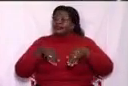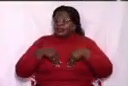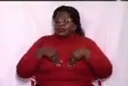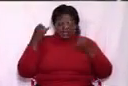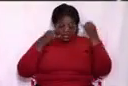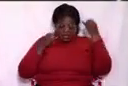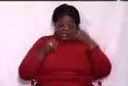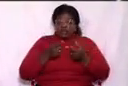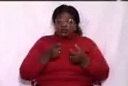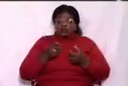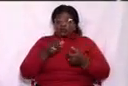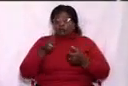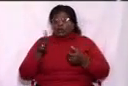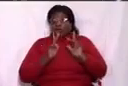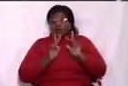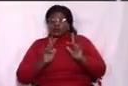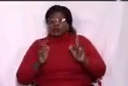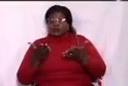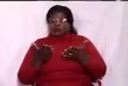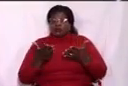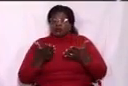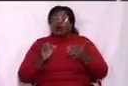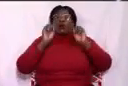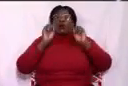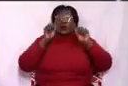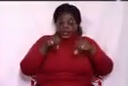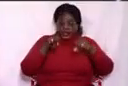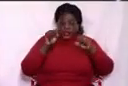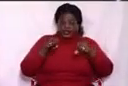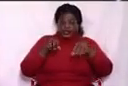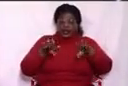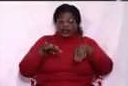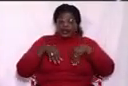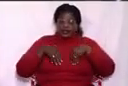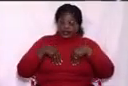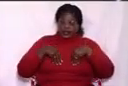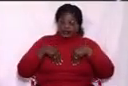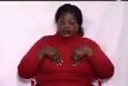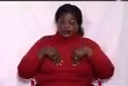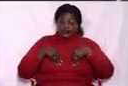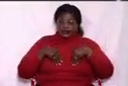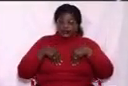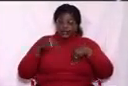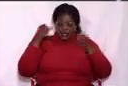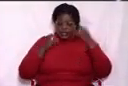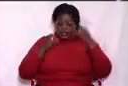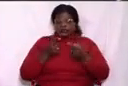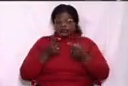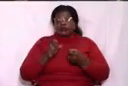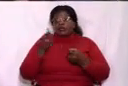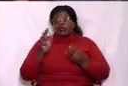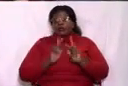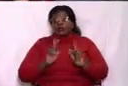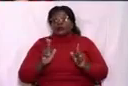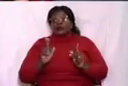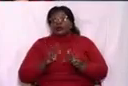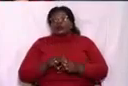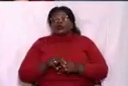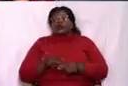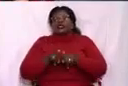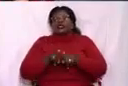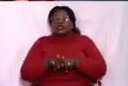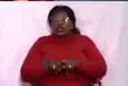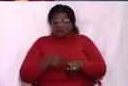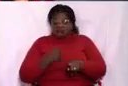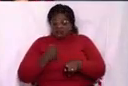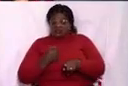are selling to customers, so we need to listen to them. So I can also come with my crazy idea